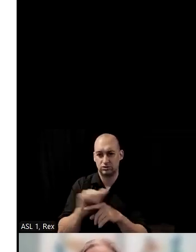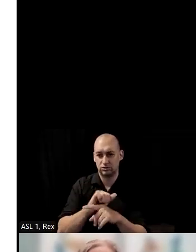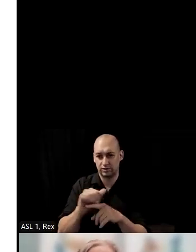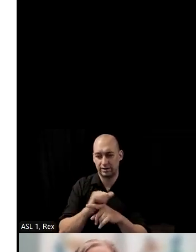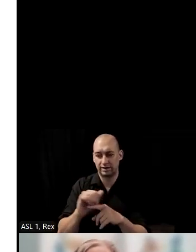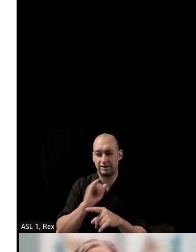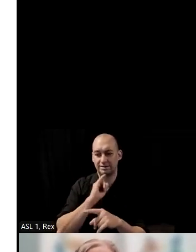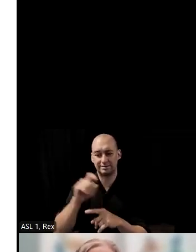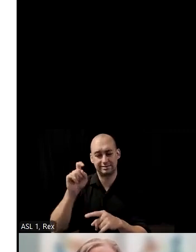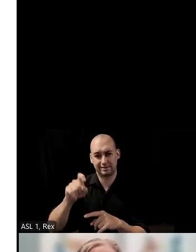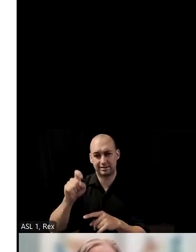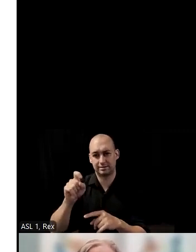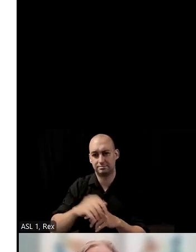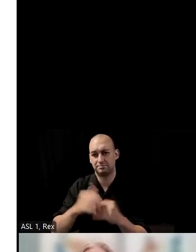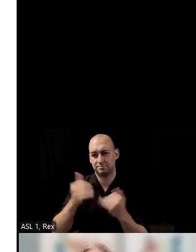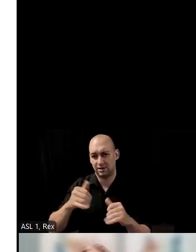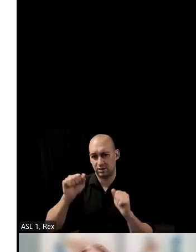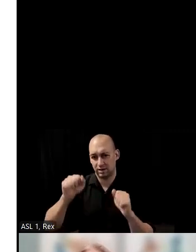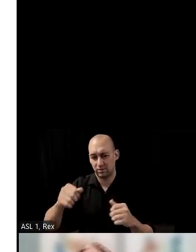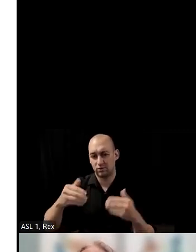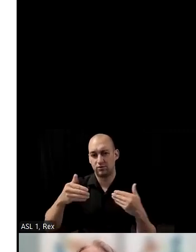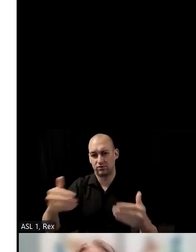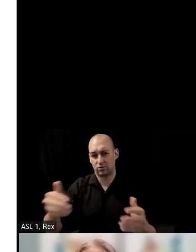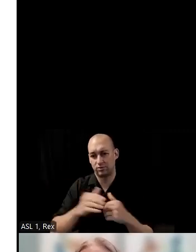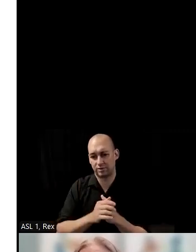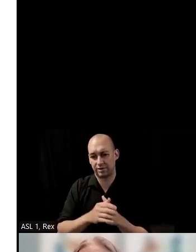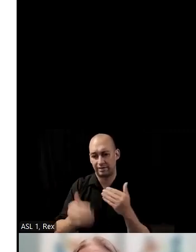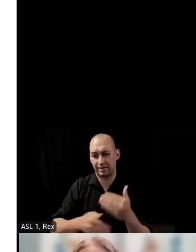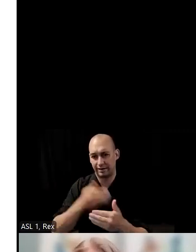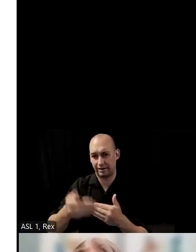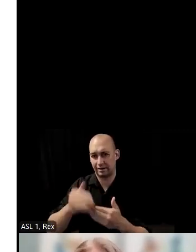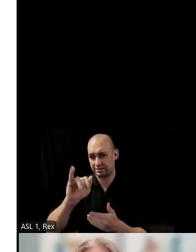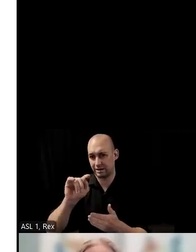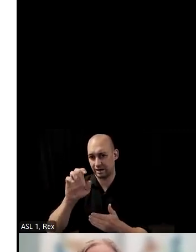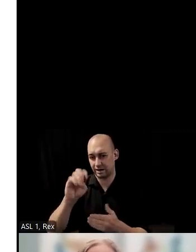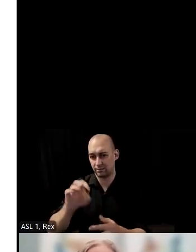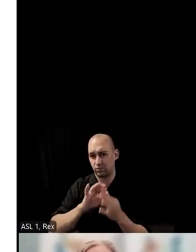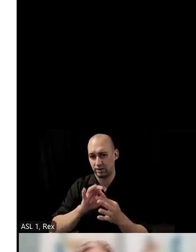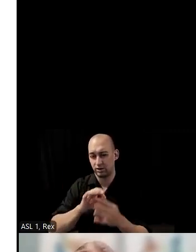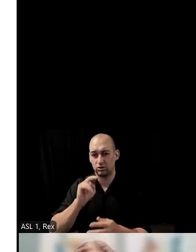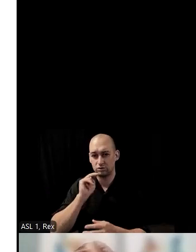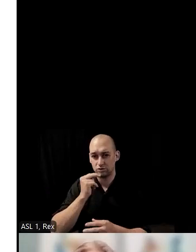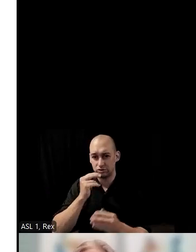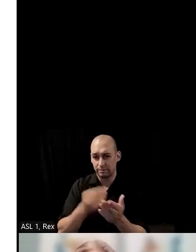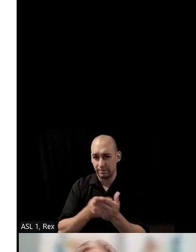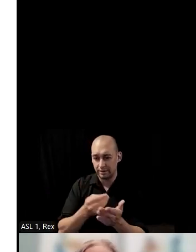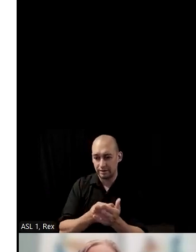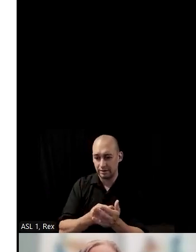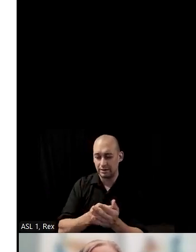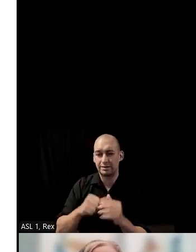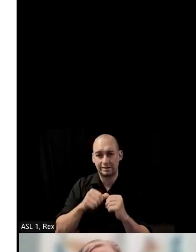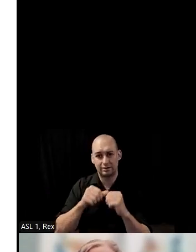so needed, and now it is able to go forward. The next item that's related to mostly nutrition money. And so that it continues to be